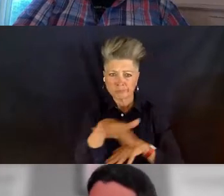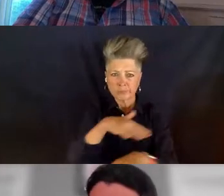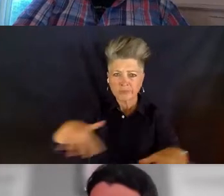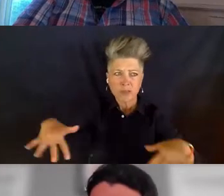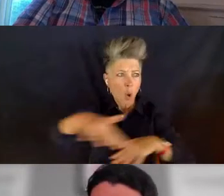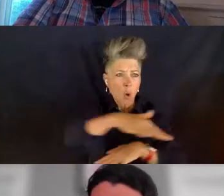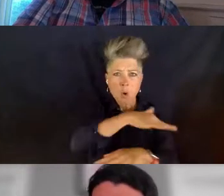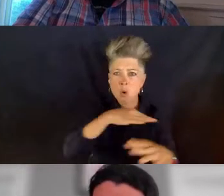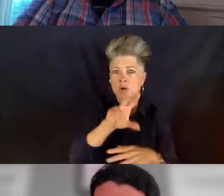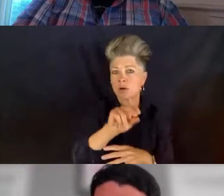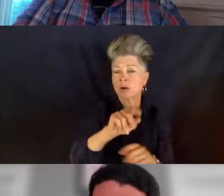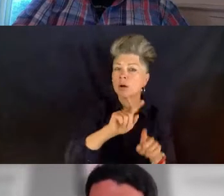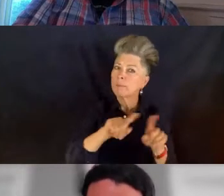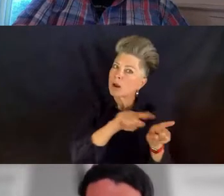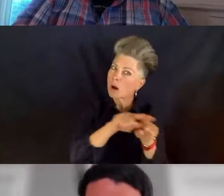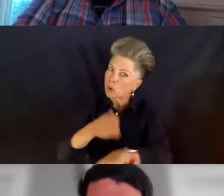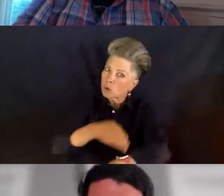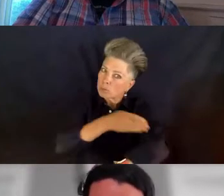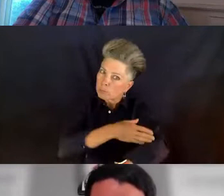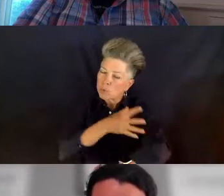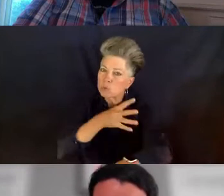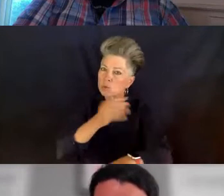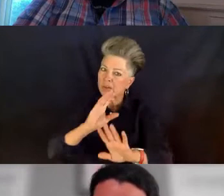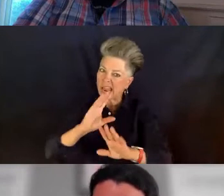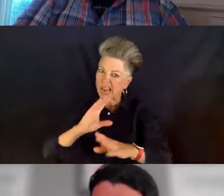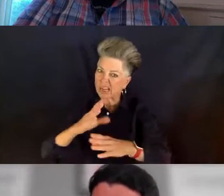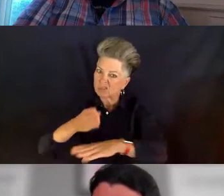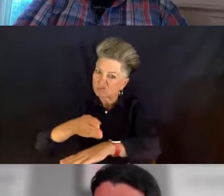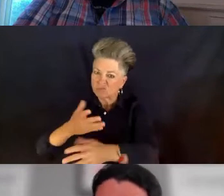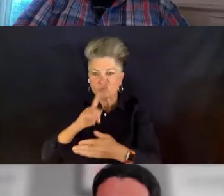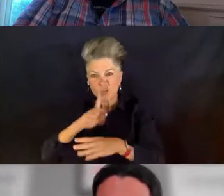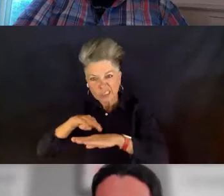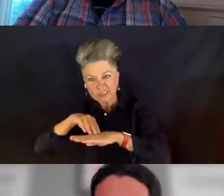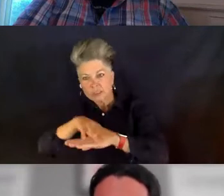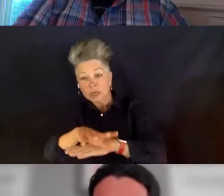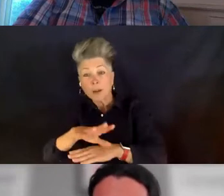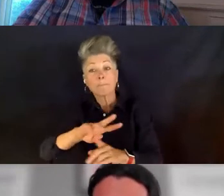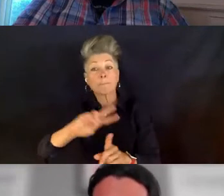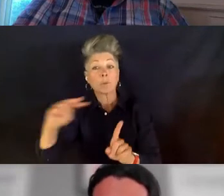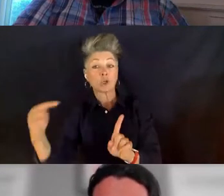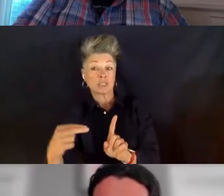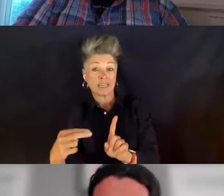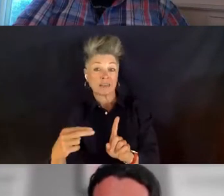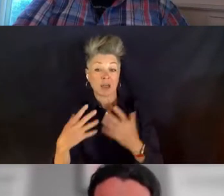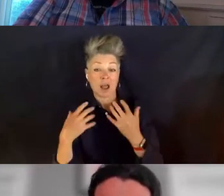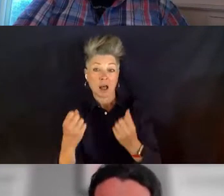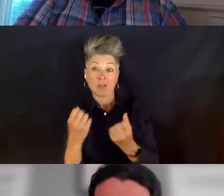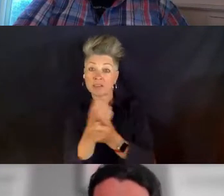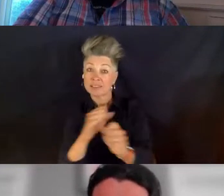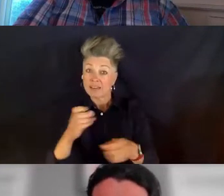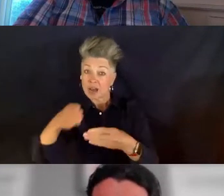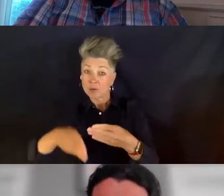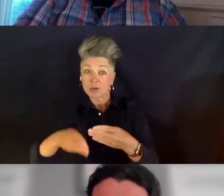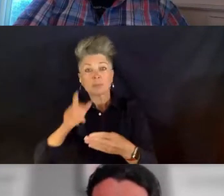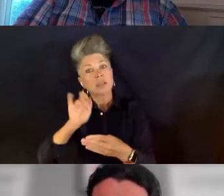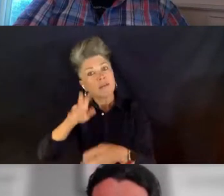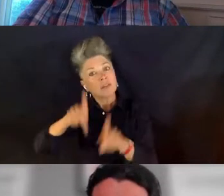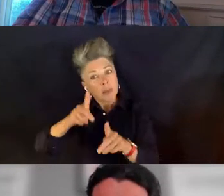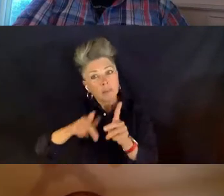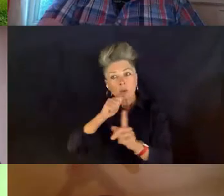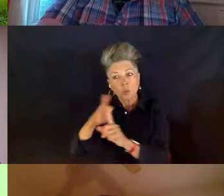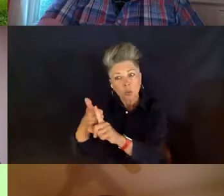also improve and contribute to perceived safety and health outcomes of the populations that live in